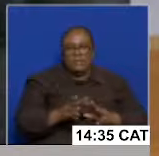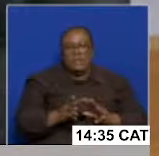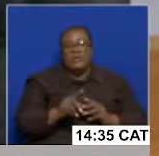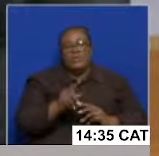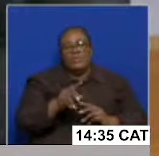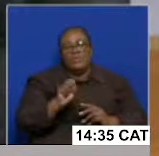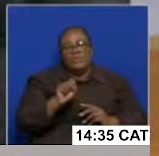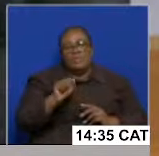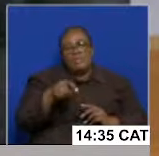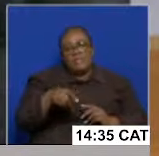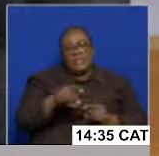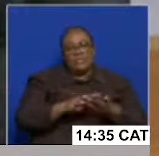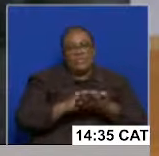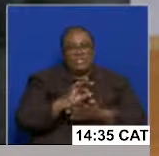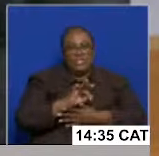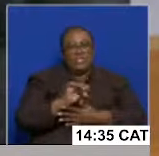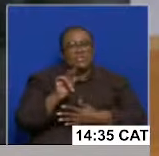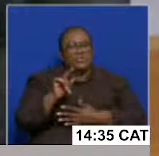Rosebank completed.